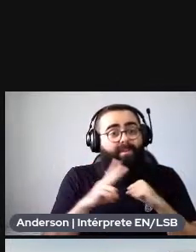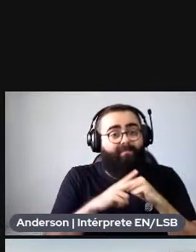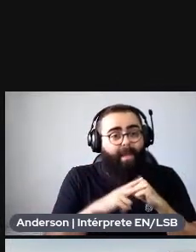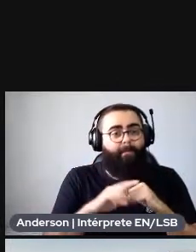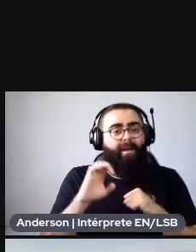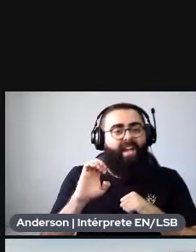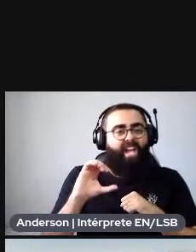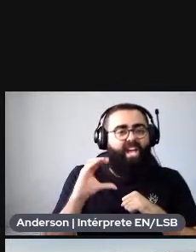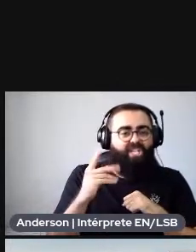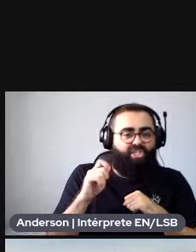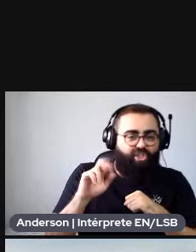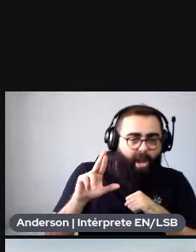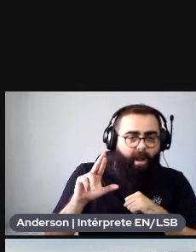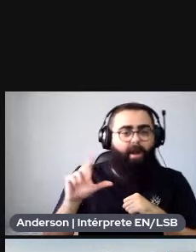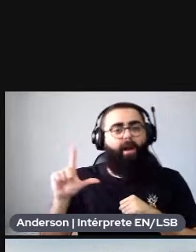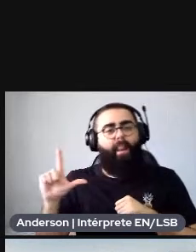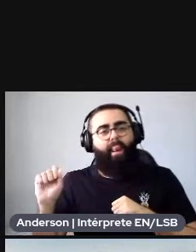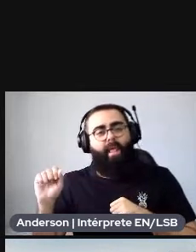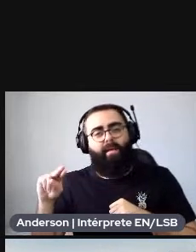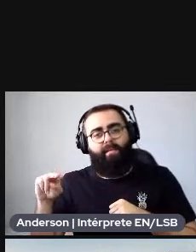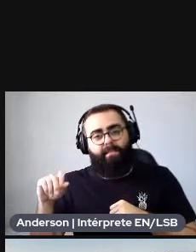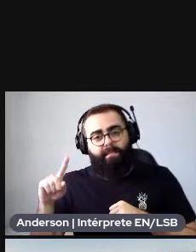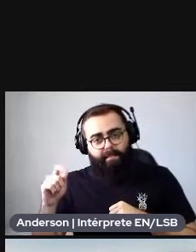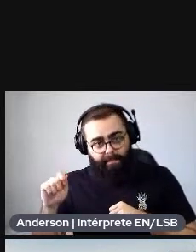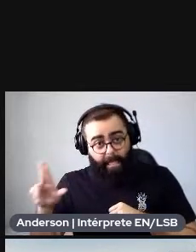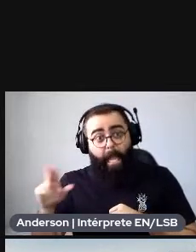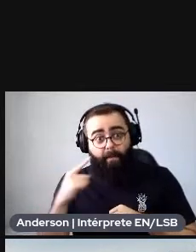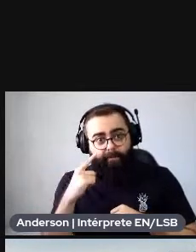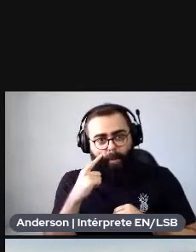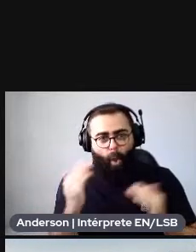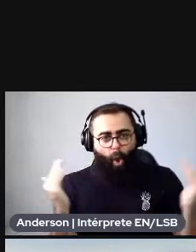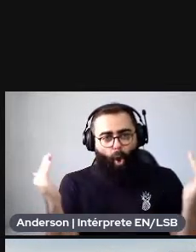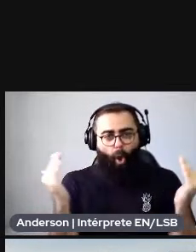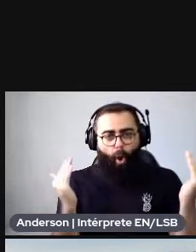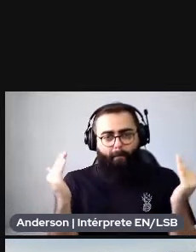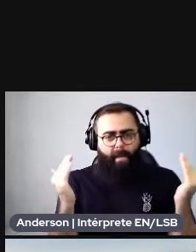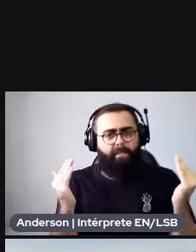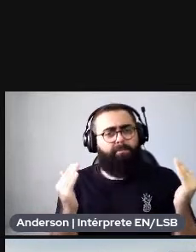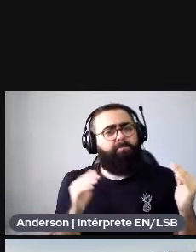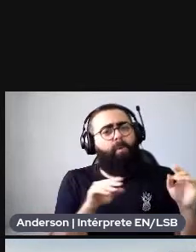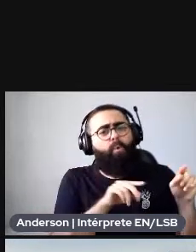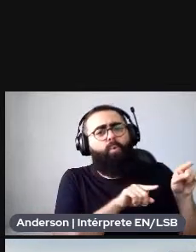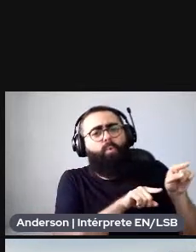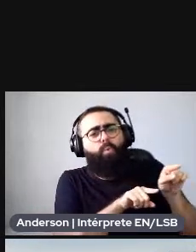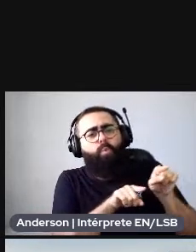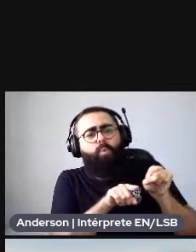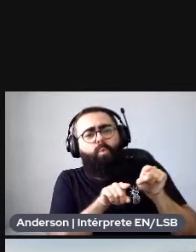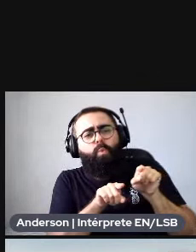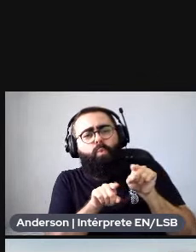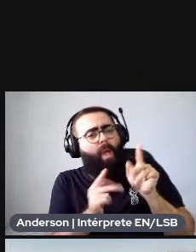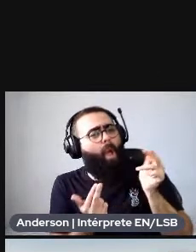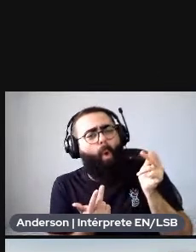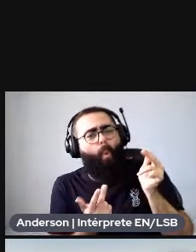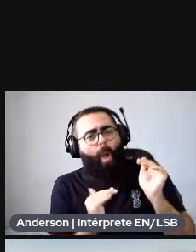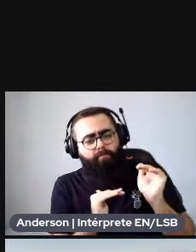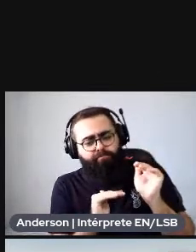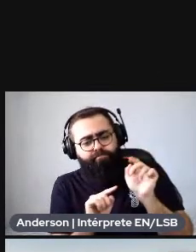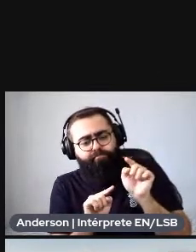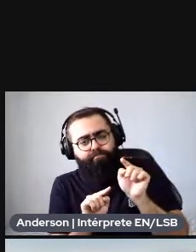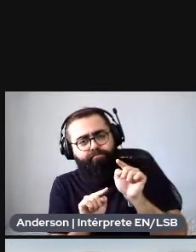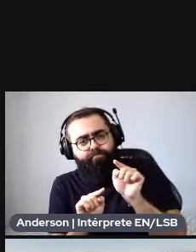again, echar, it remains quite stable. Apparently, the infinitives that it combines